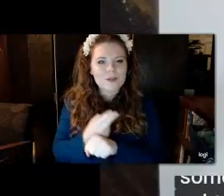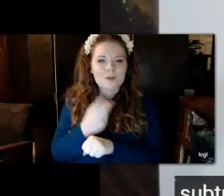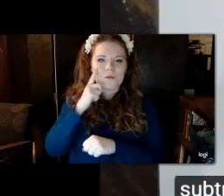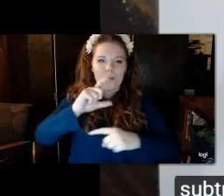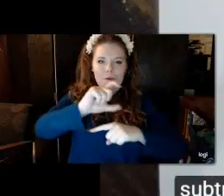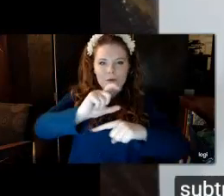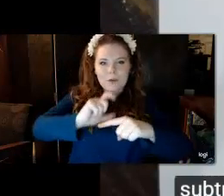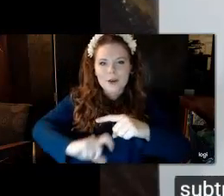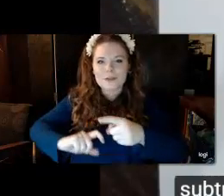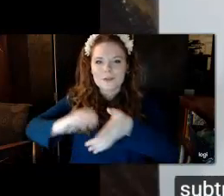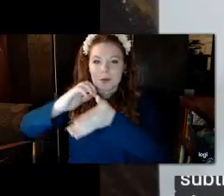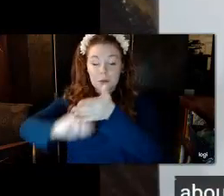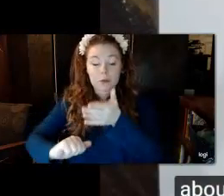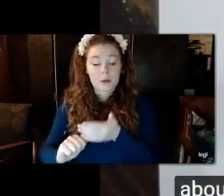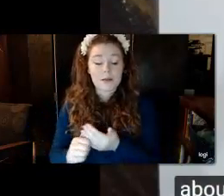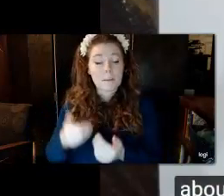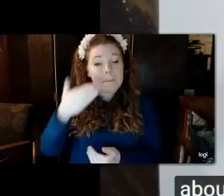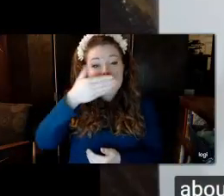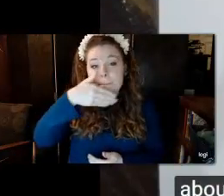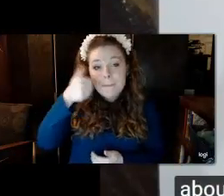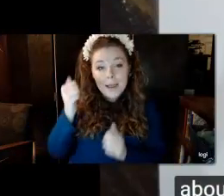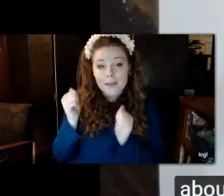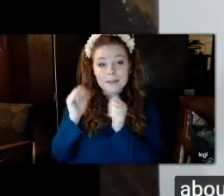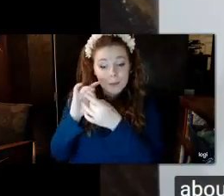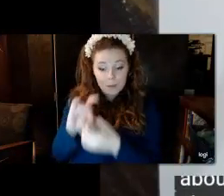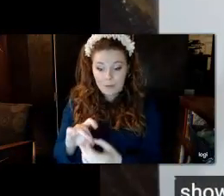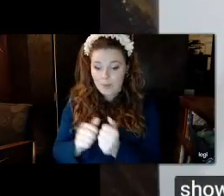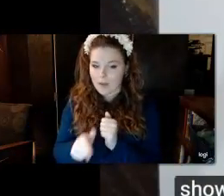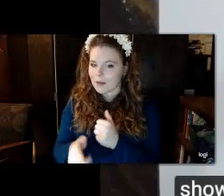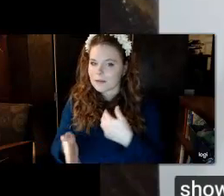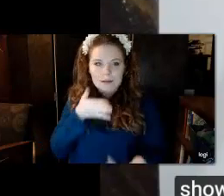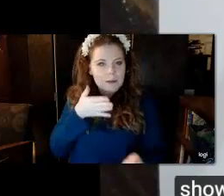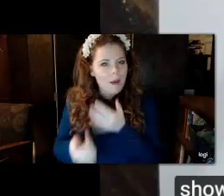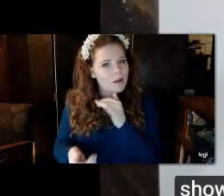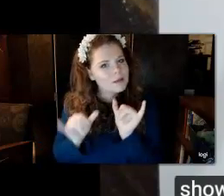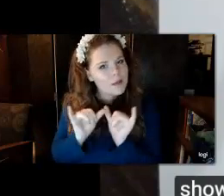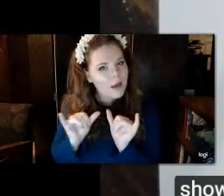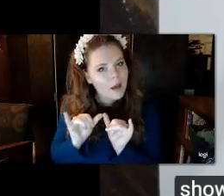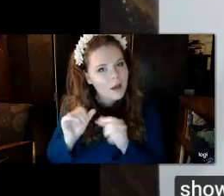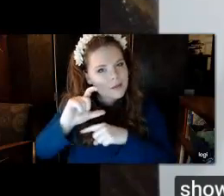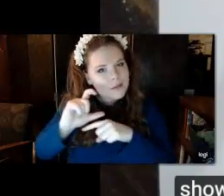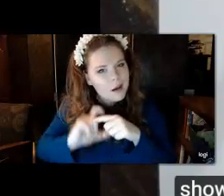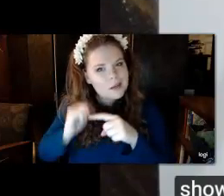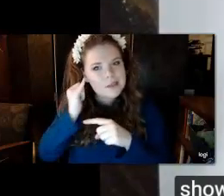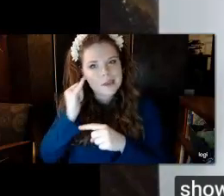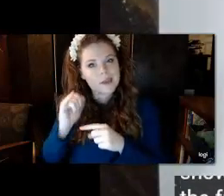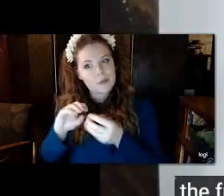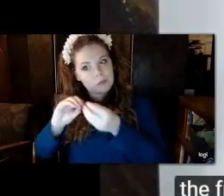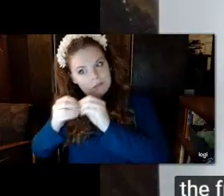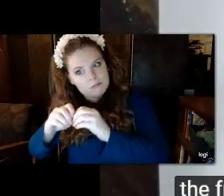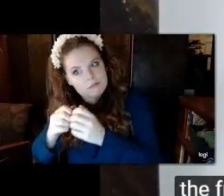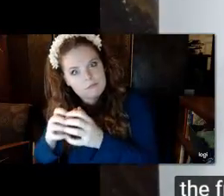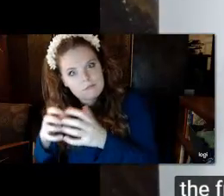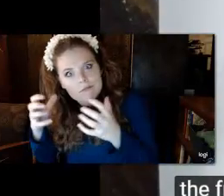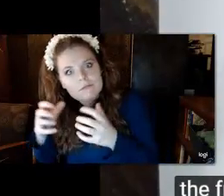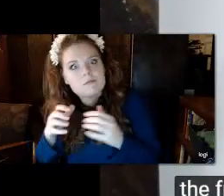best part about the methods that we're going to show is that it does not matter how big the fraction is or how small, the method is going to